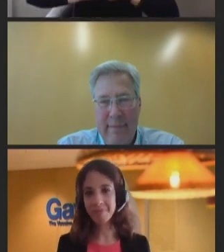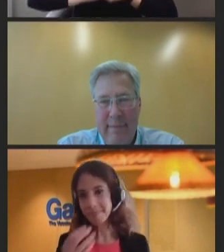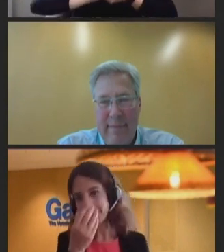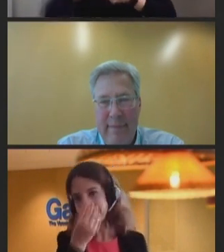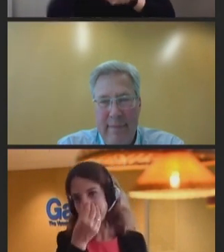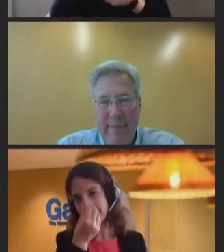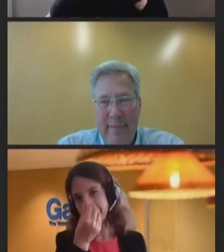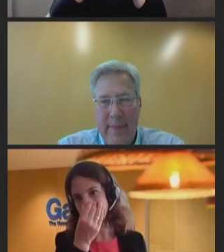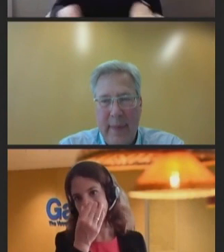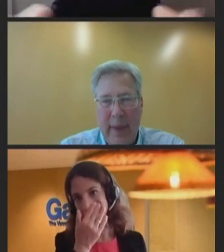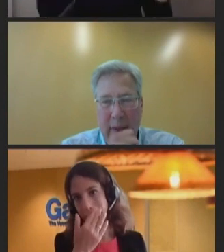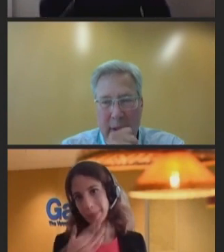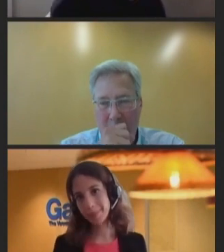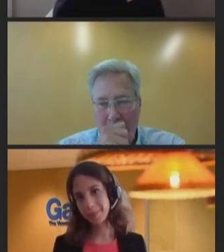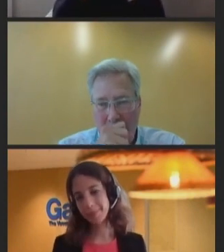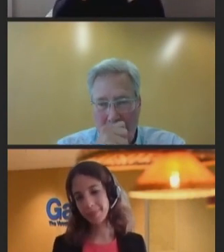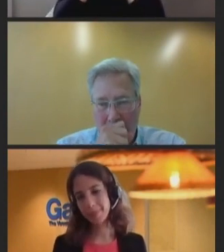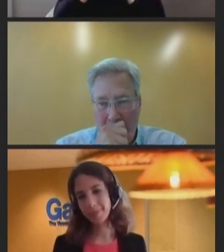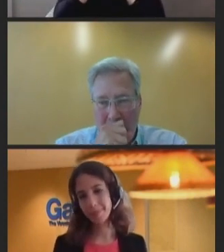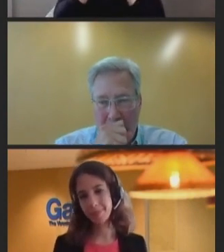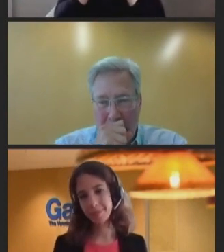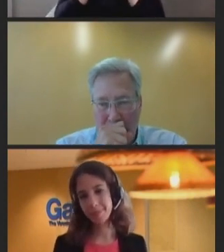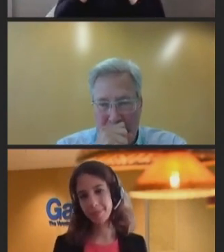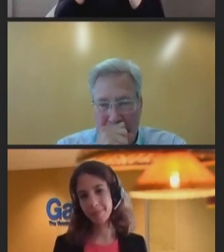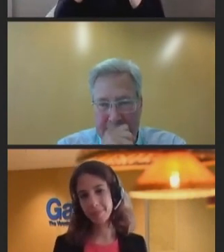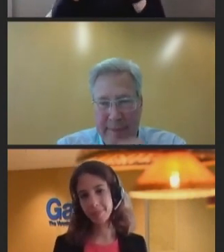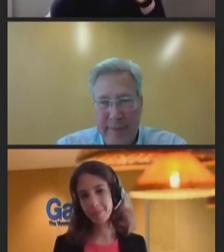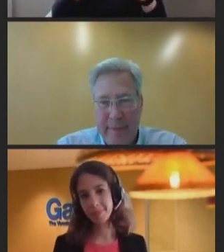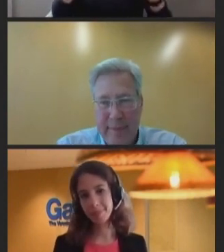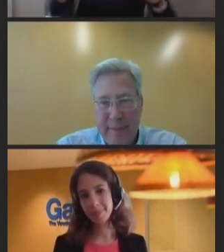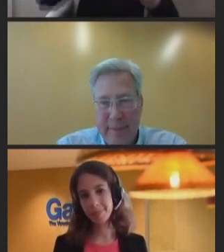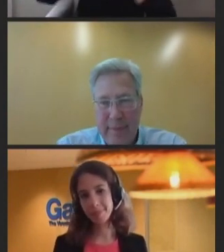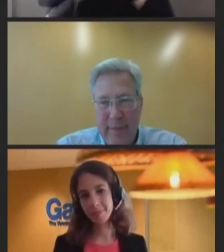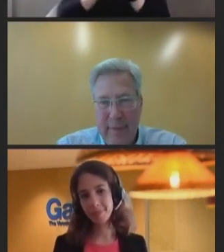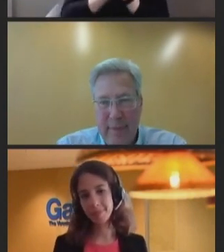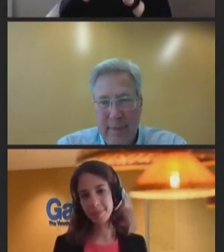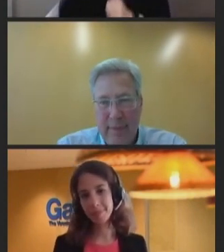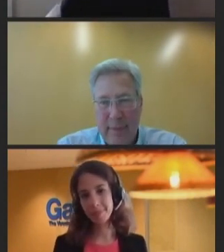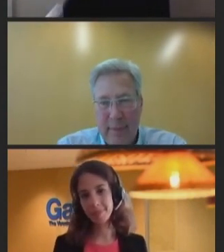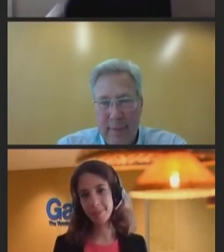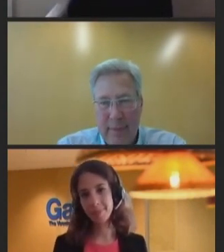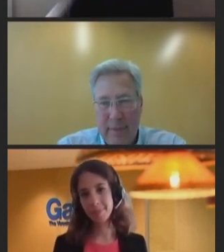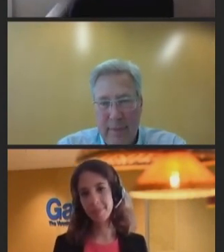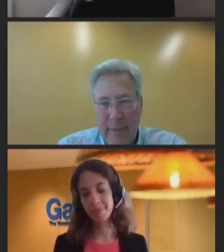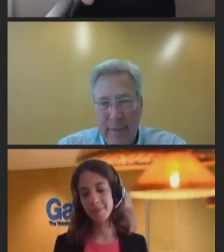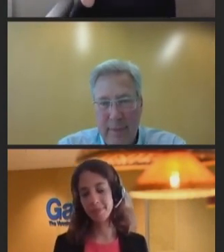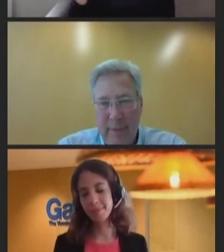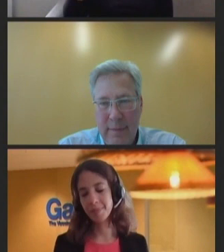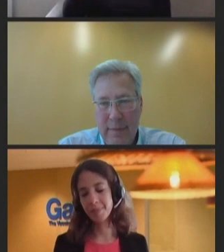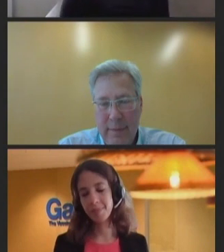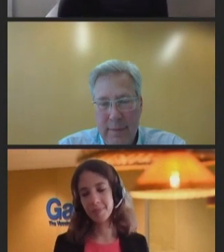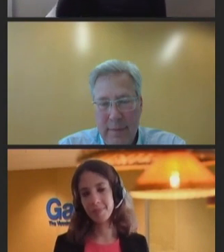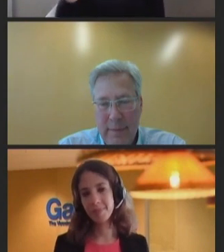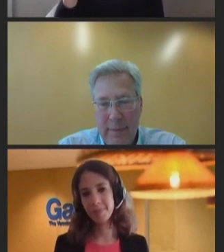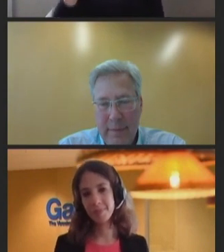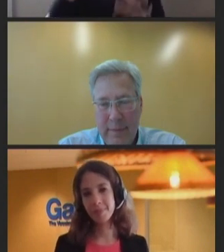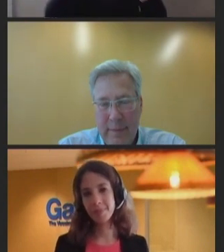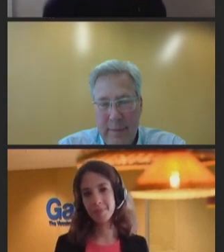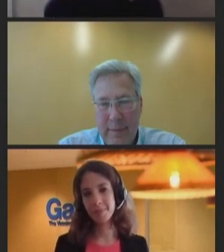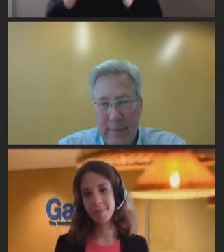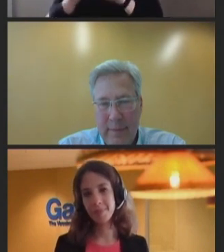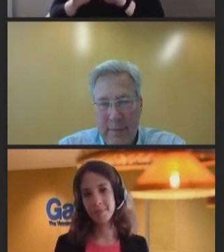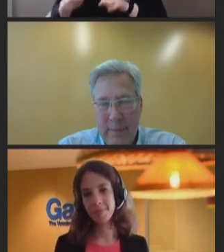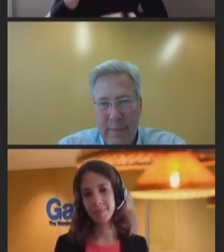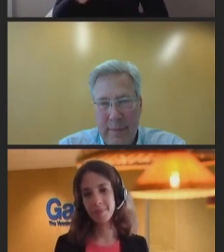important, so just as we have partnerships with UNICEF and Gavi and WHO around, vaccine